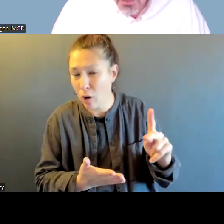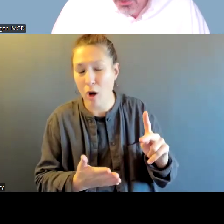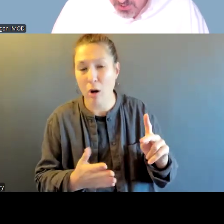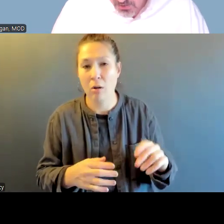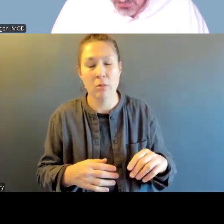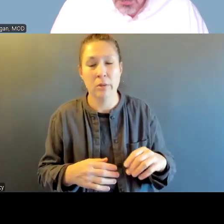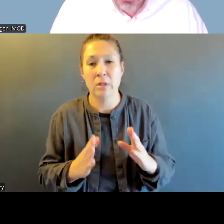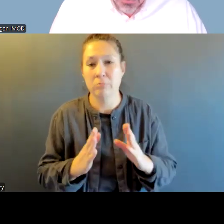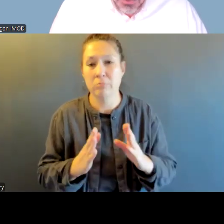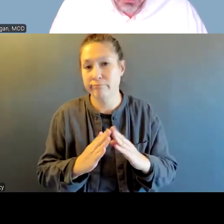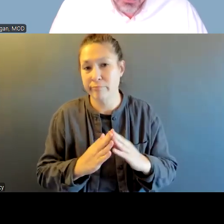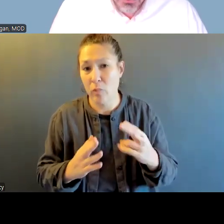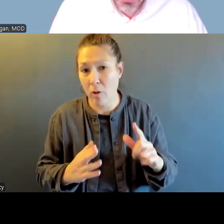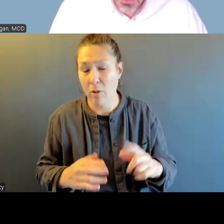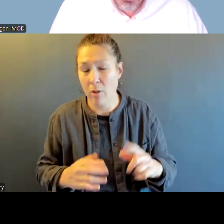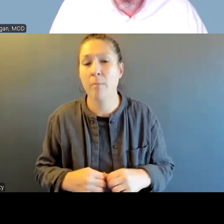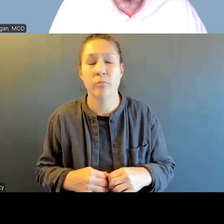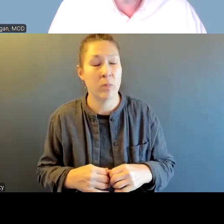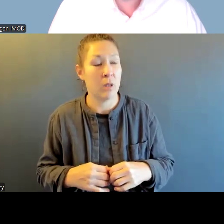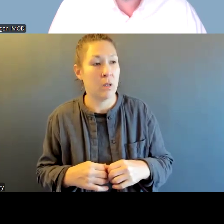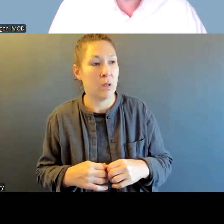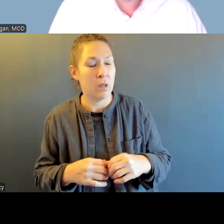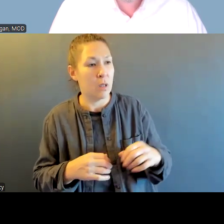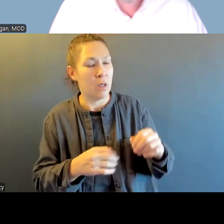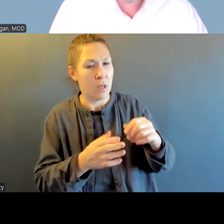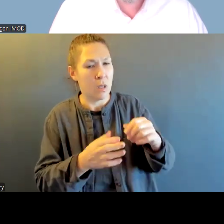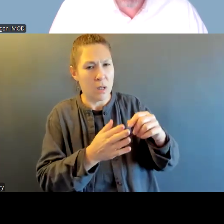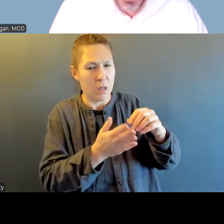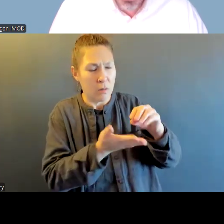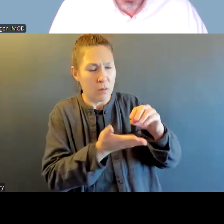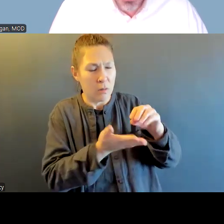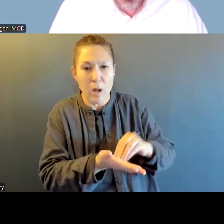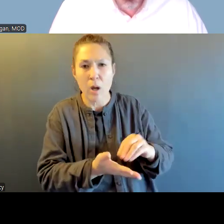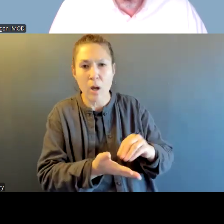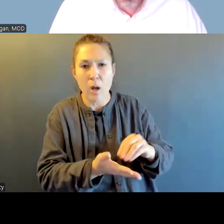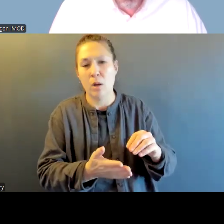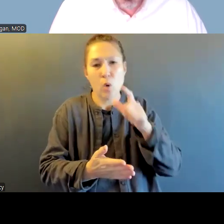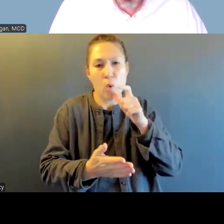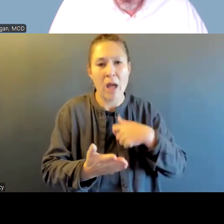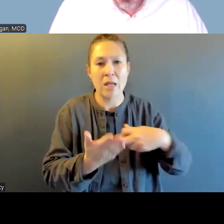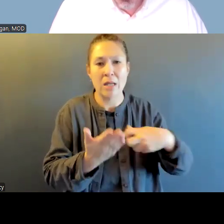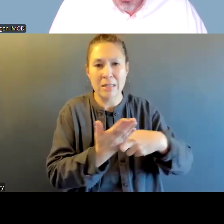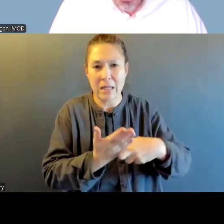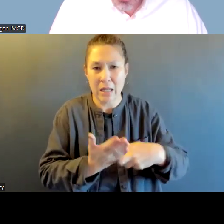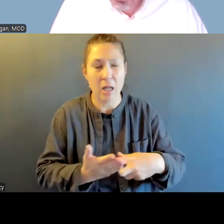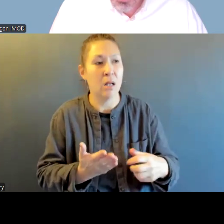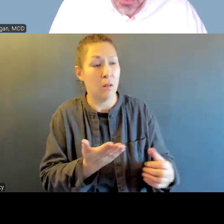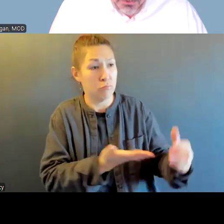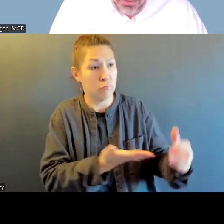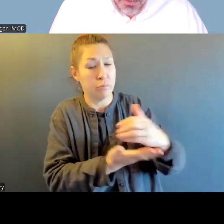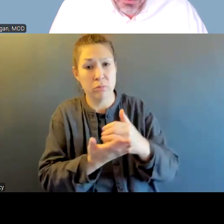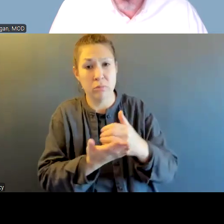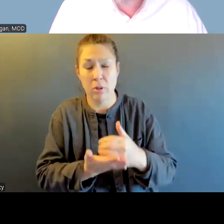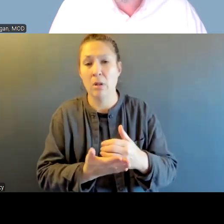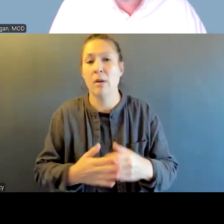So you're going to track all incoming violation revenues, document authorized expenditures that you might spend as a commission. You're going to maintain detailed